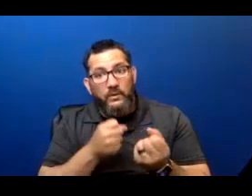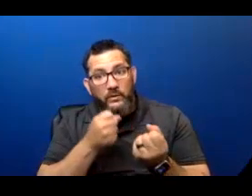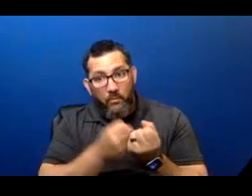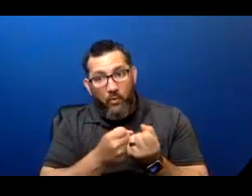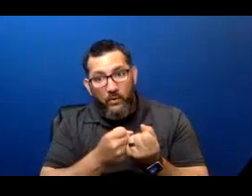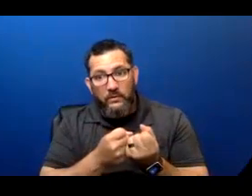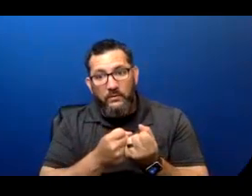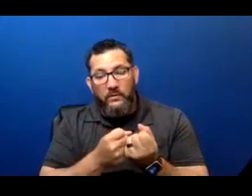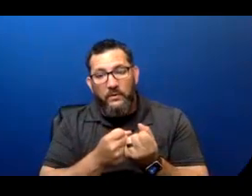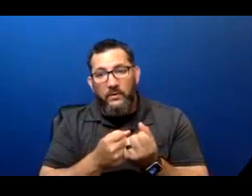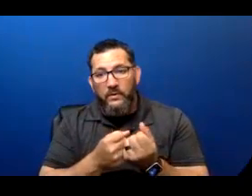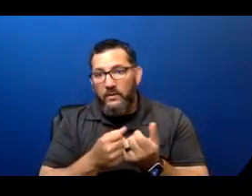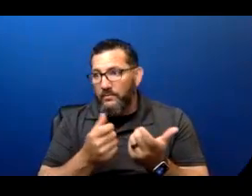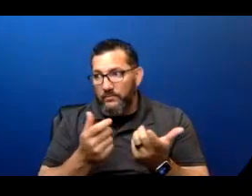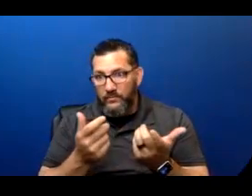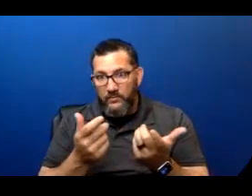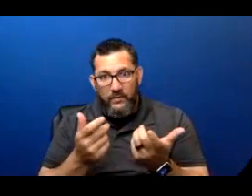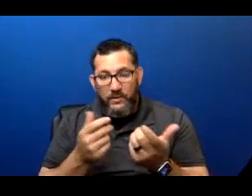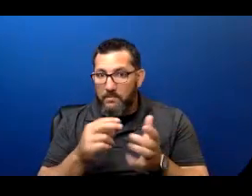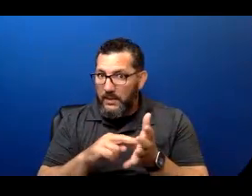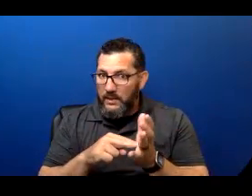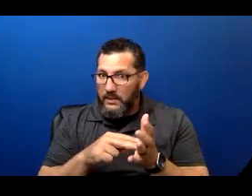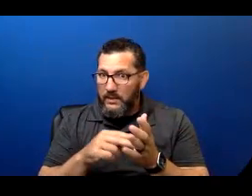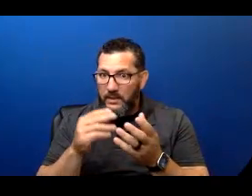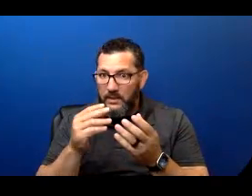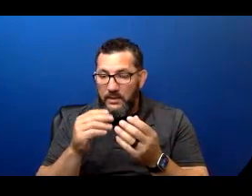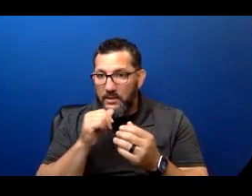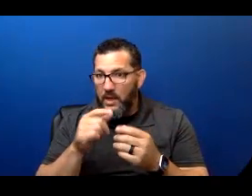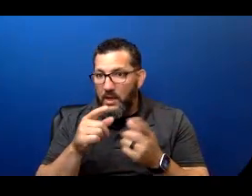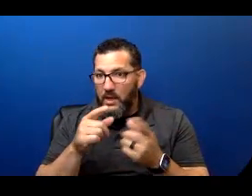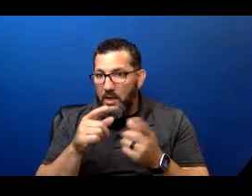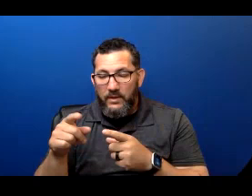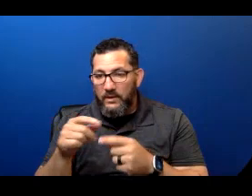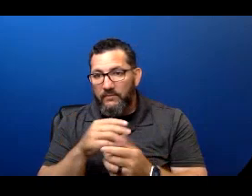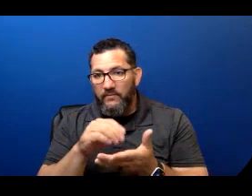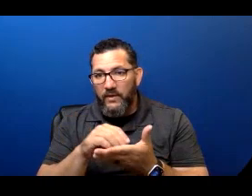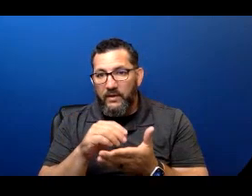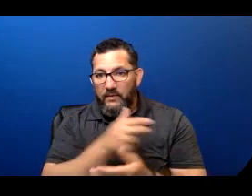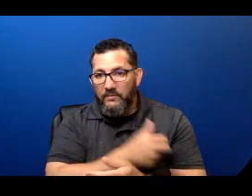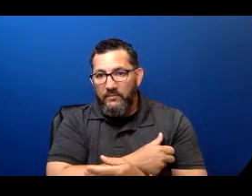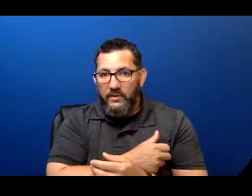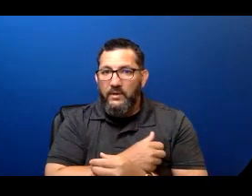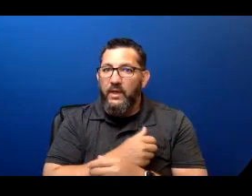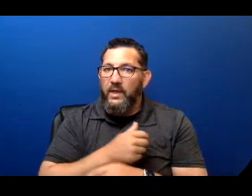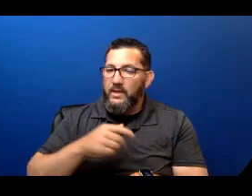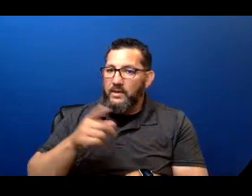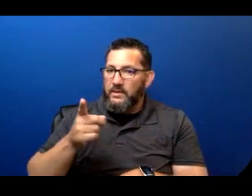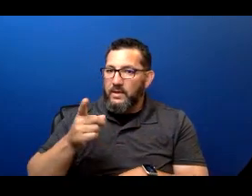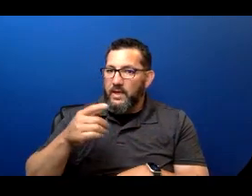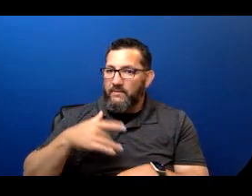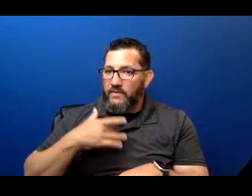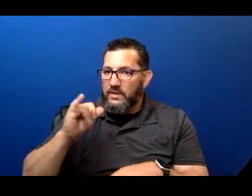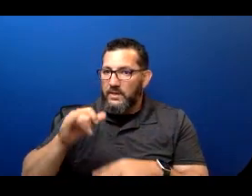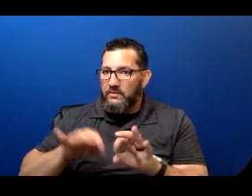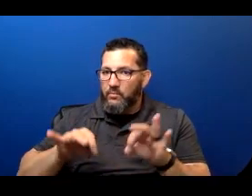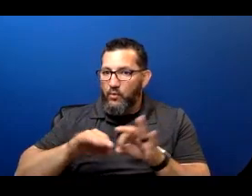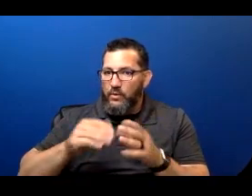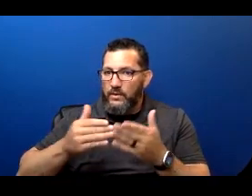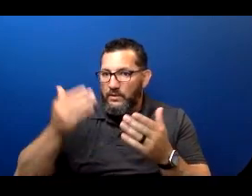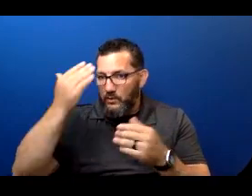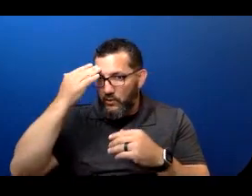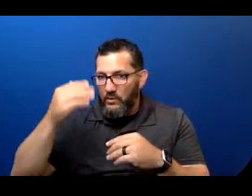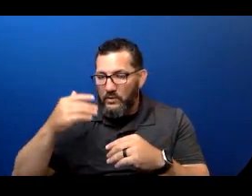that vaccinations are not happening? And so I feel like this is actually a good thing to know. And feel like